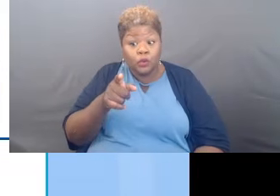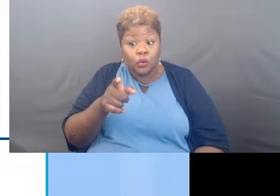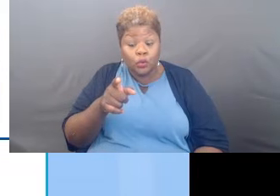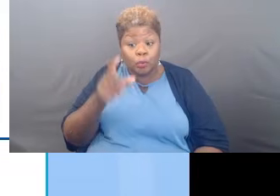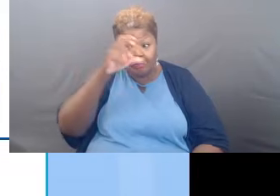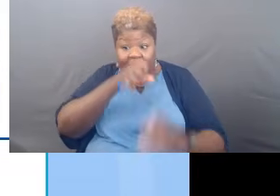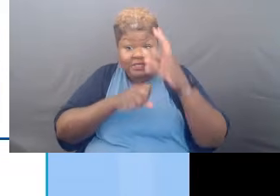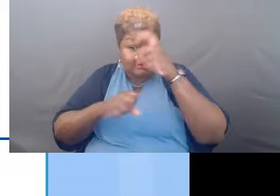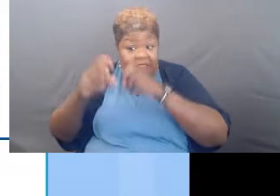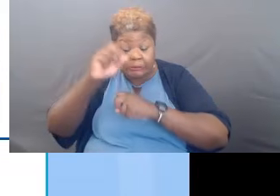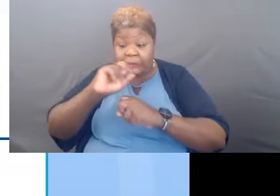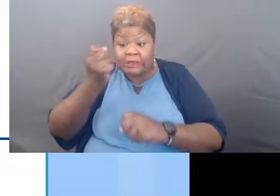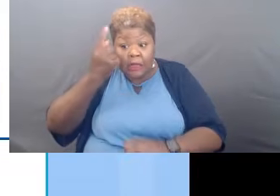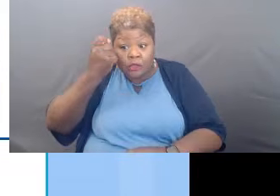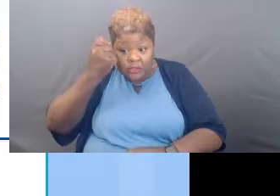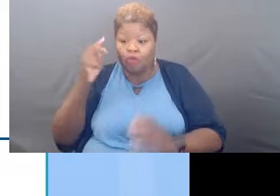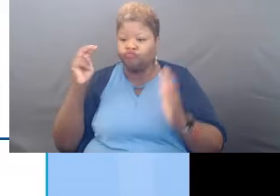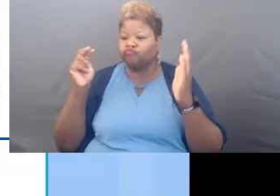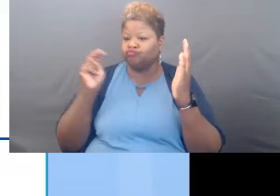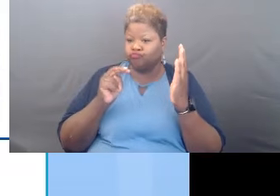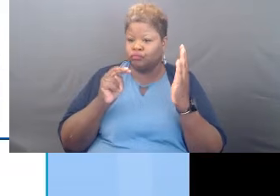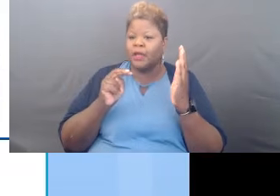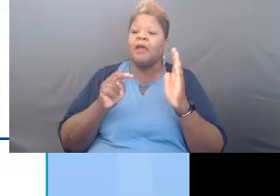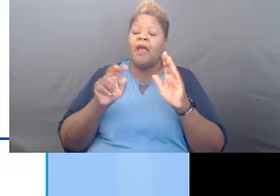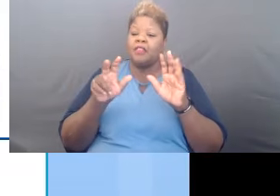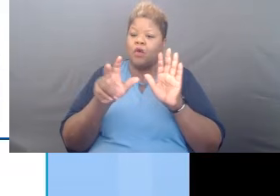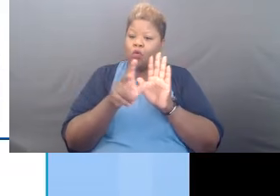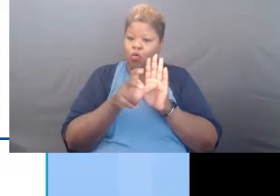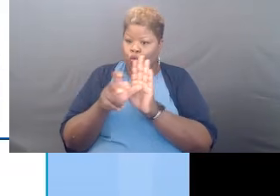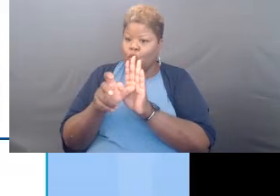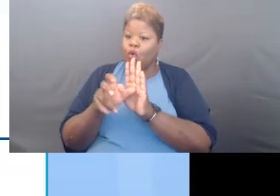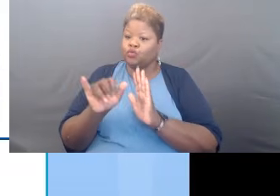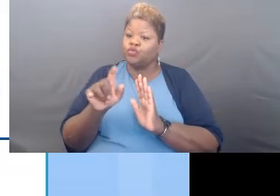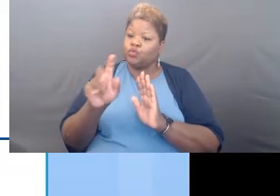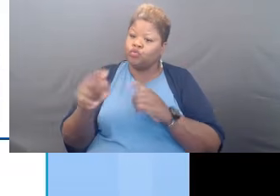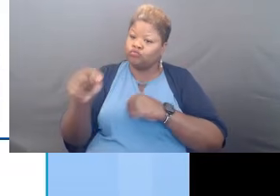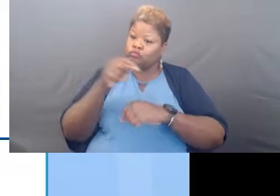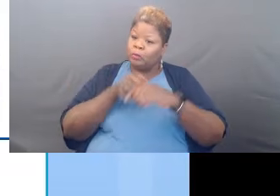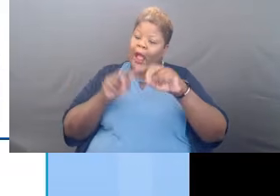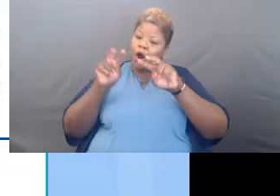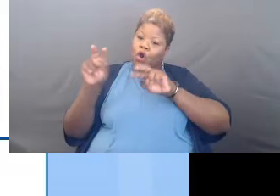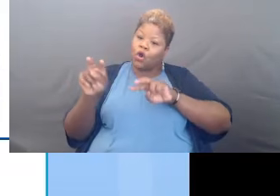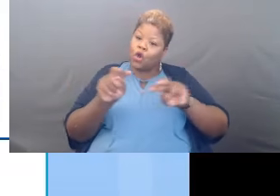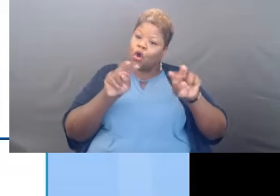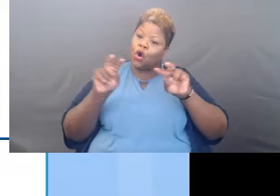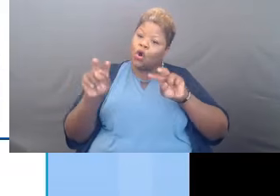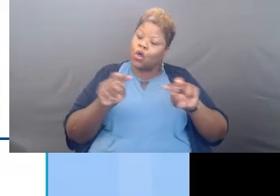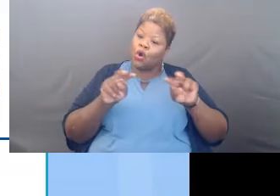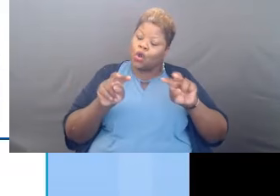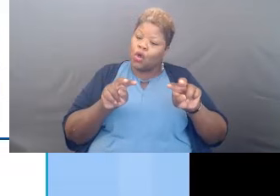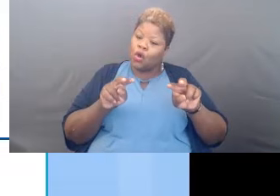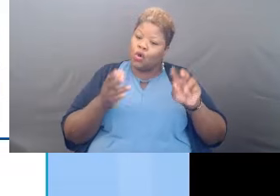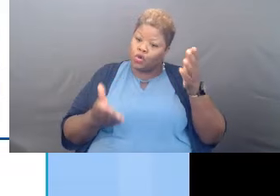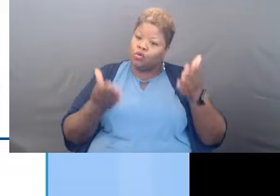wasn't able to catch everything, and this is also being recorded, you can definitely go back. If you have questions at a later time that you